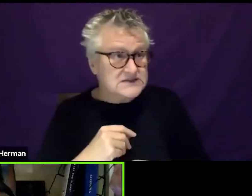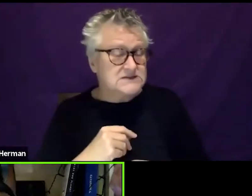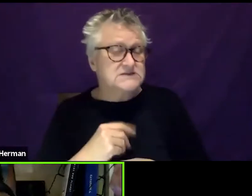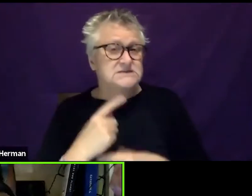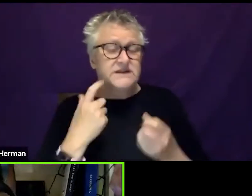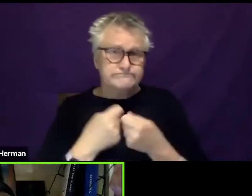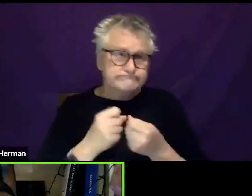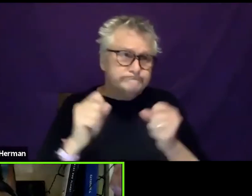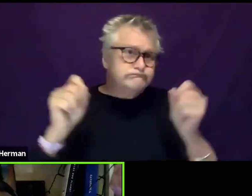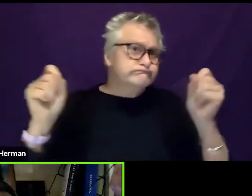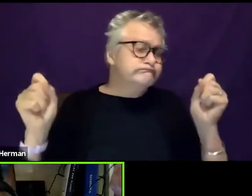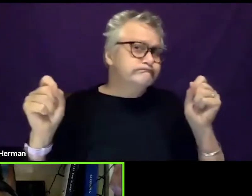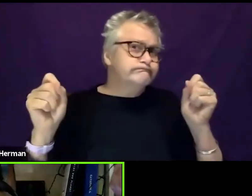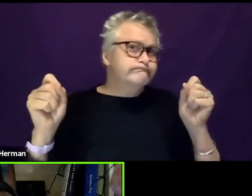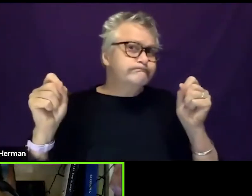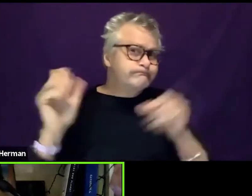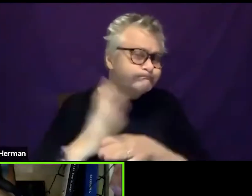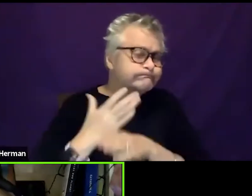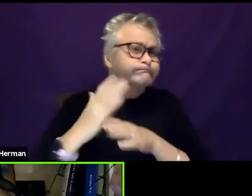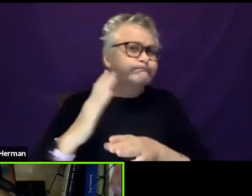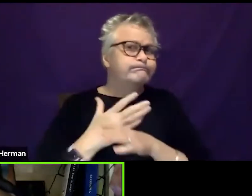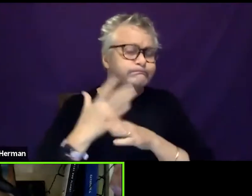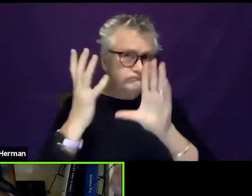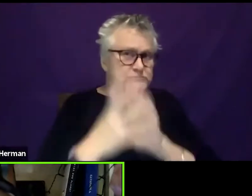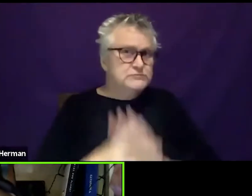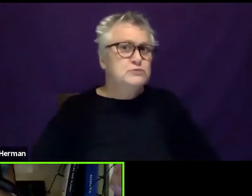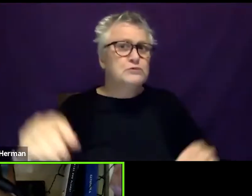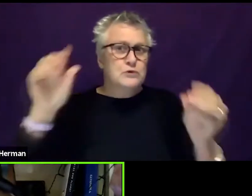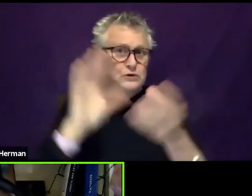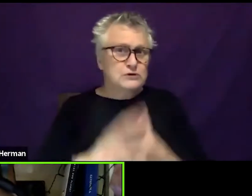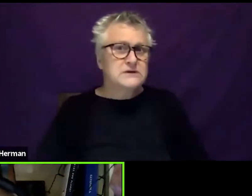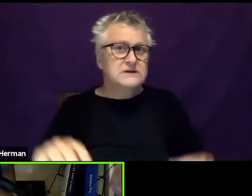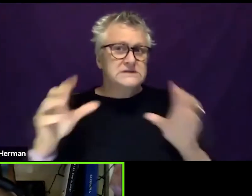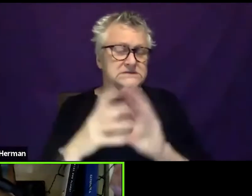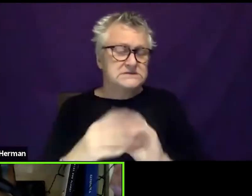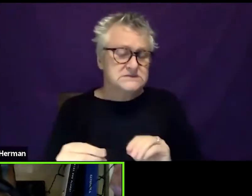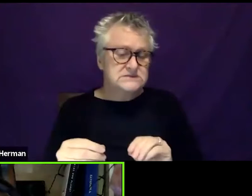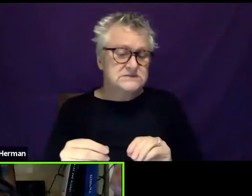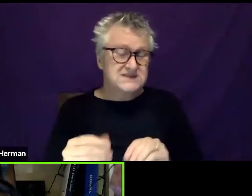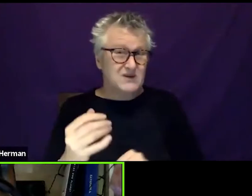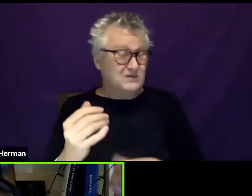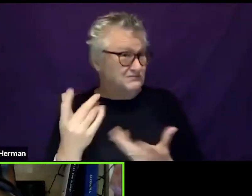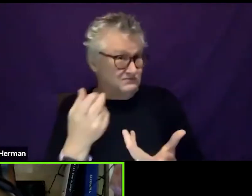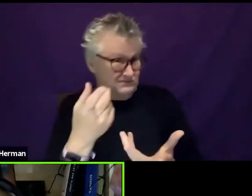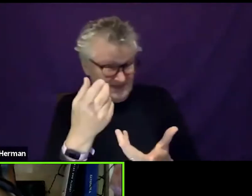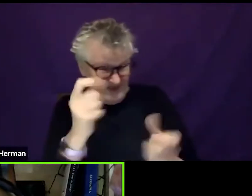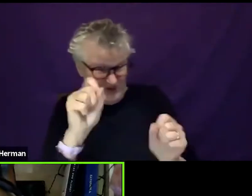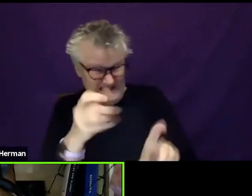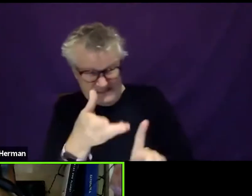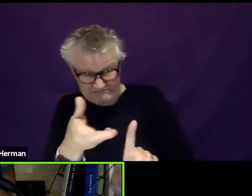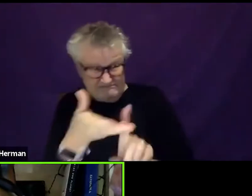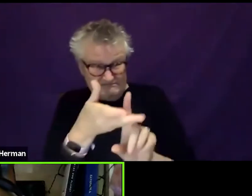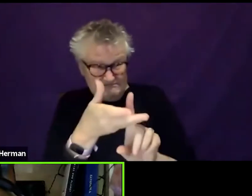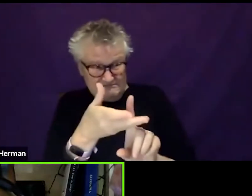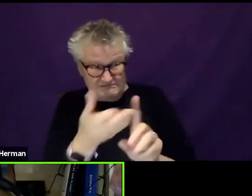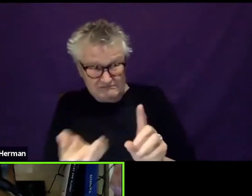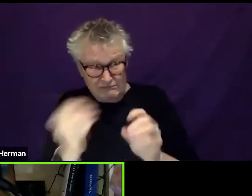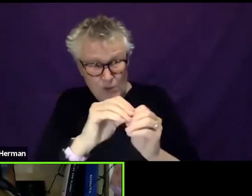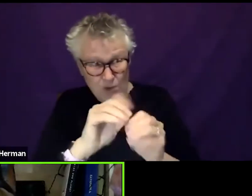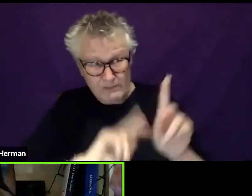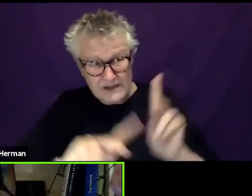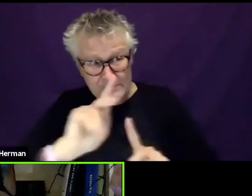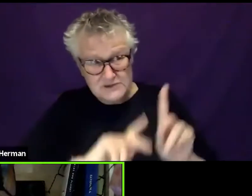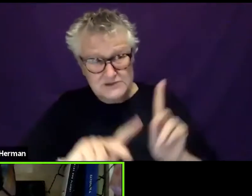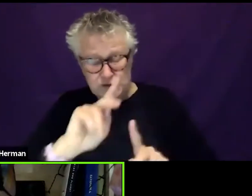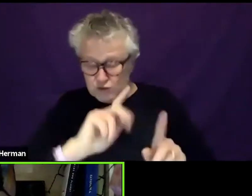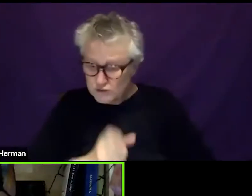so if you can get more people to talk about those stories, I think that's